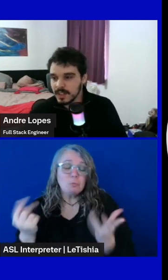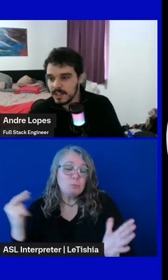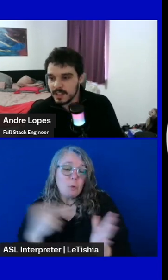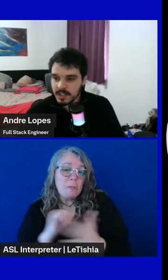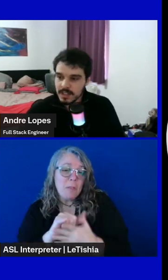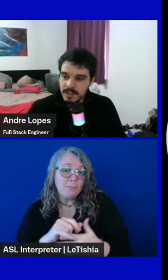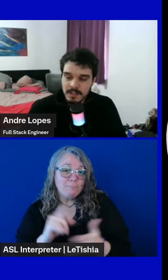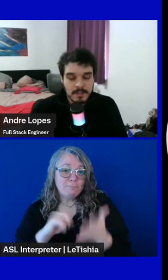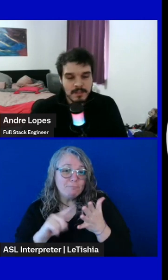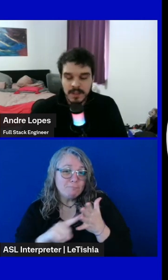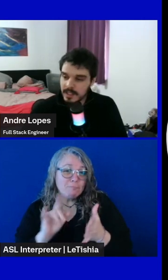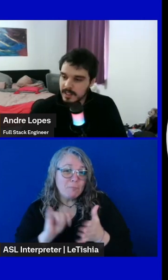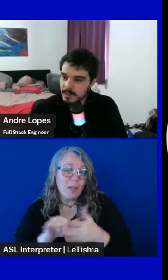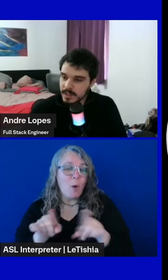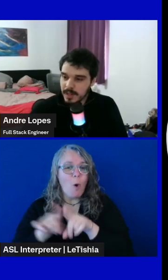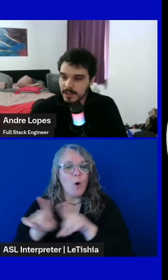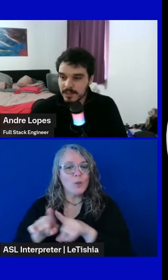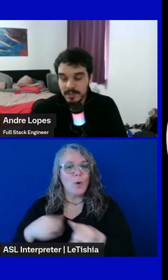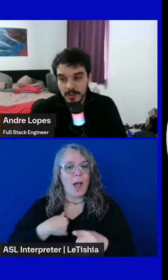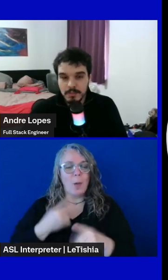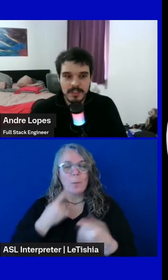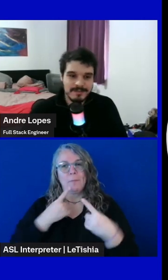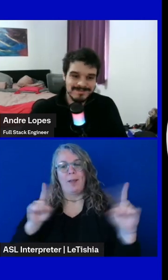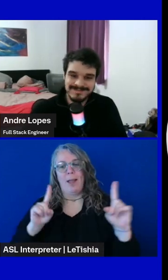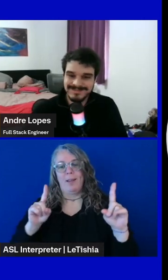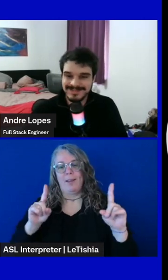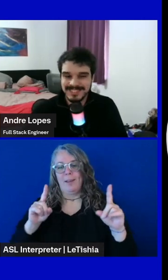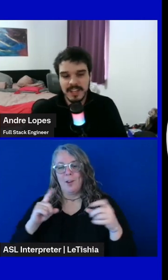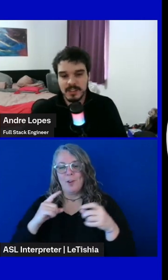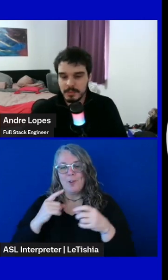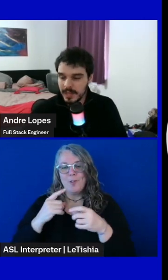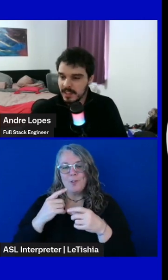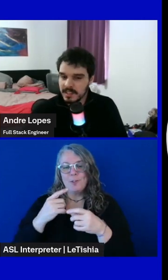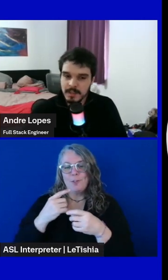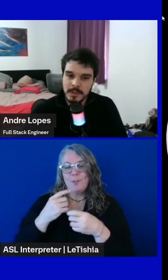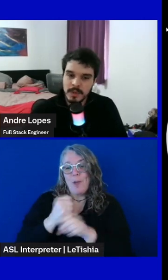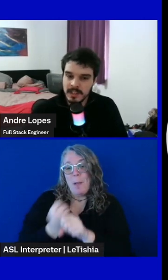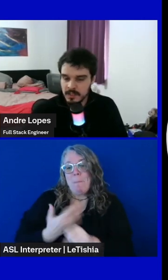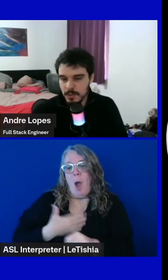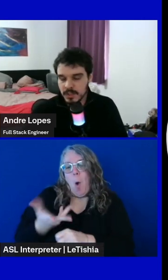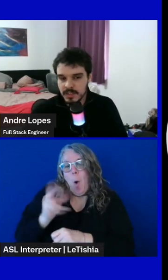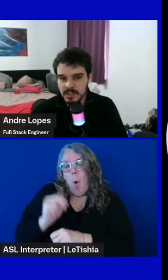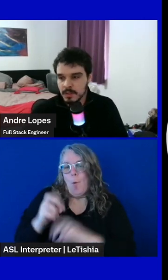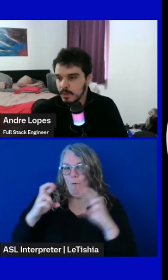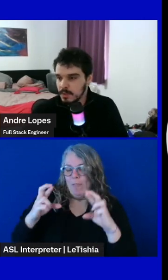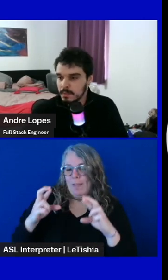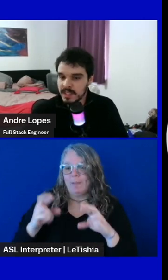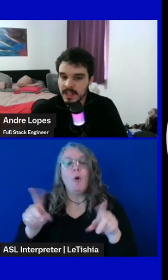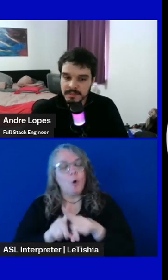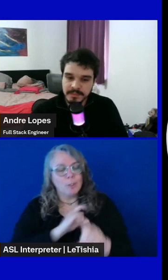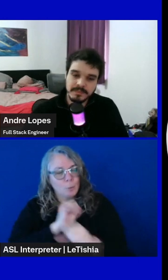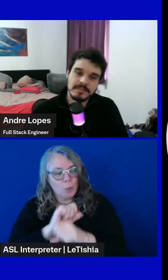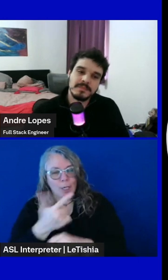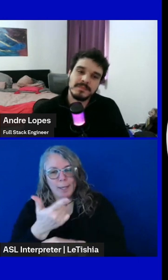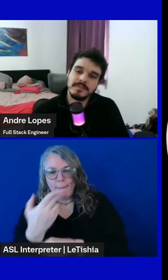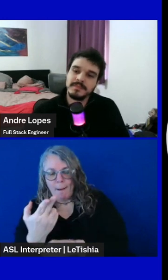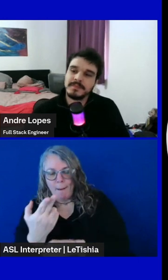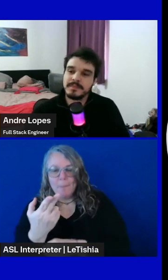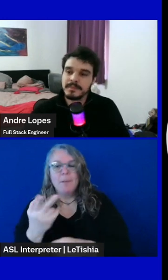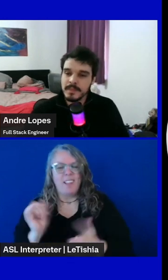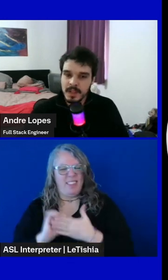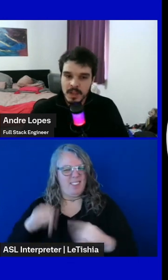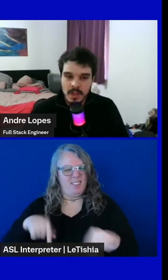also finally create my own, hopefully. And also my GitHub, where this project is also going to be there.